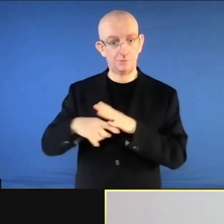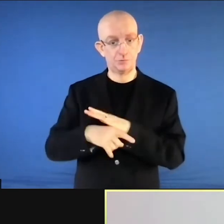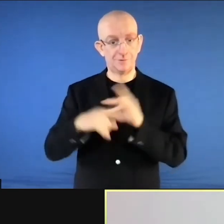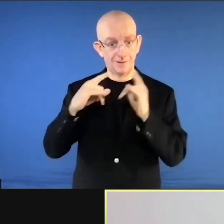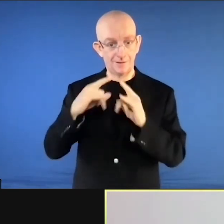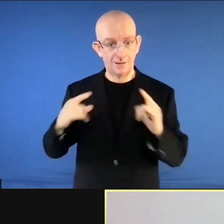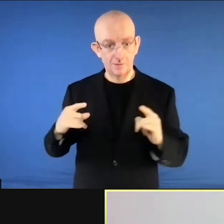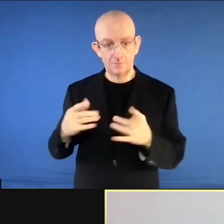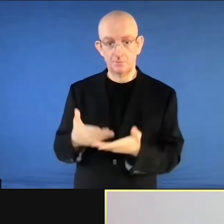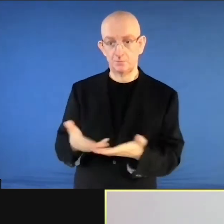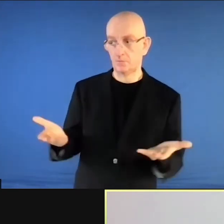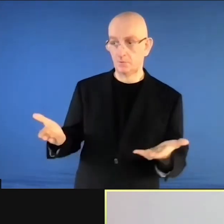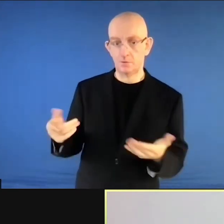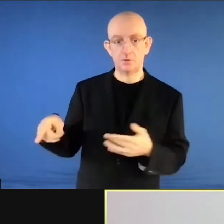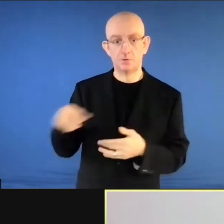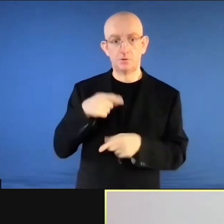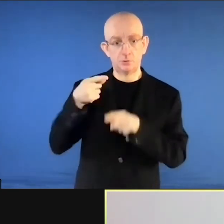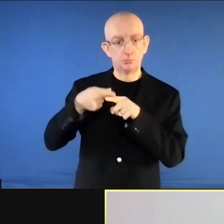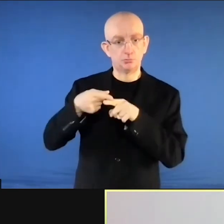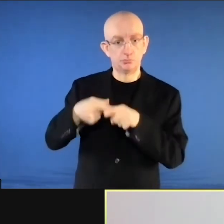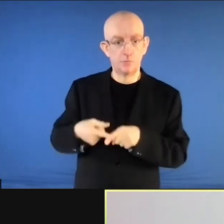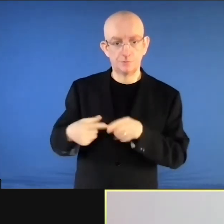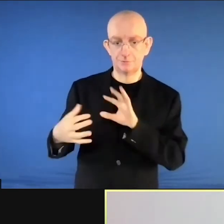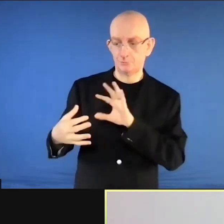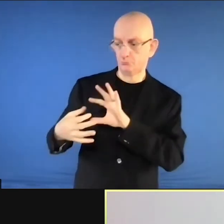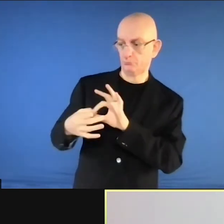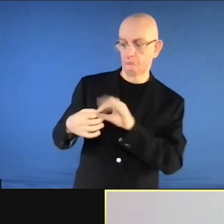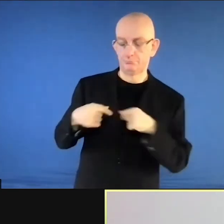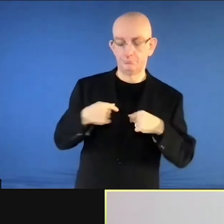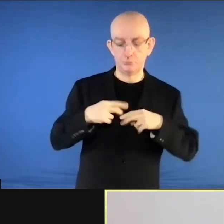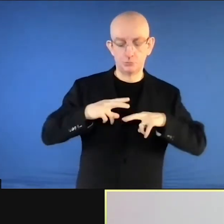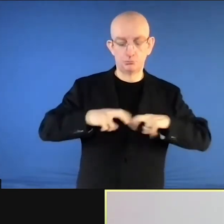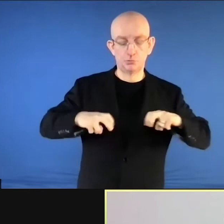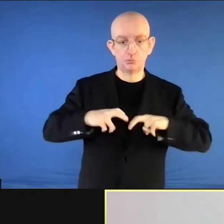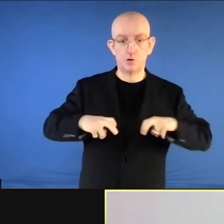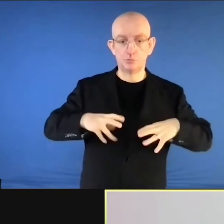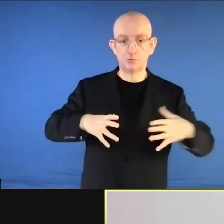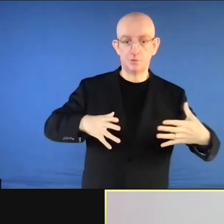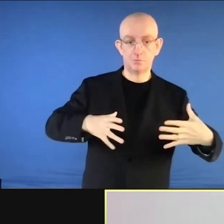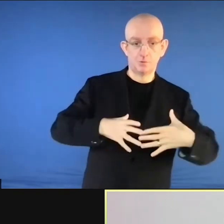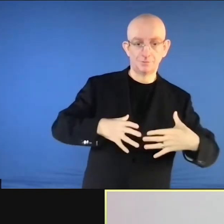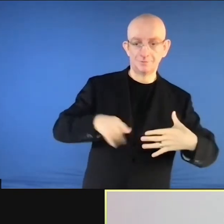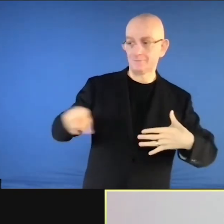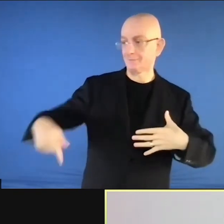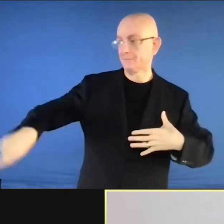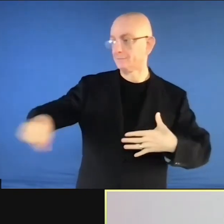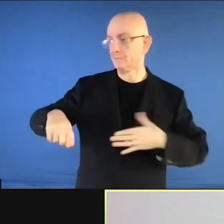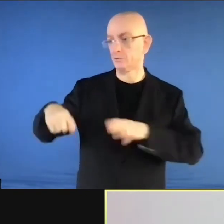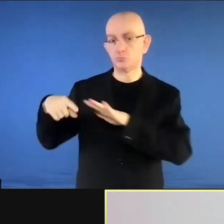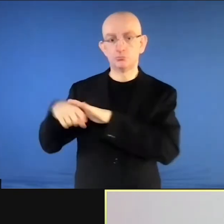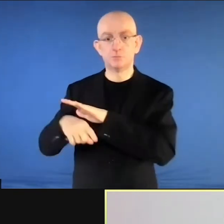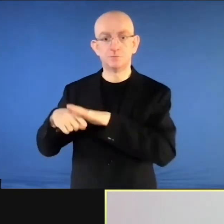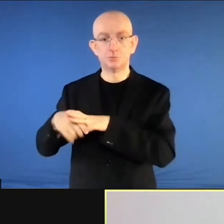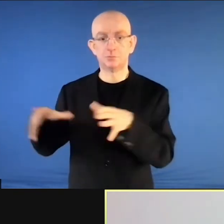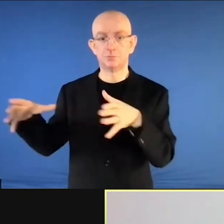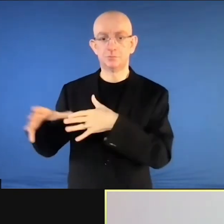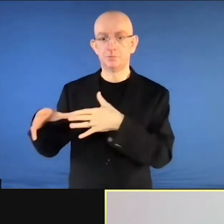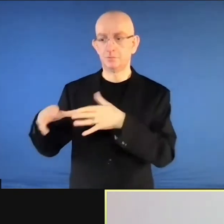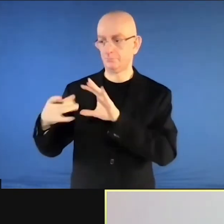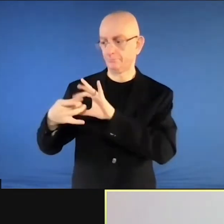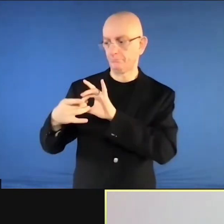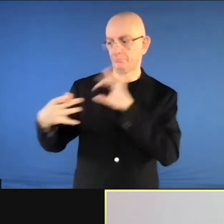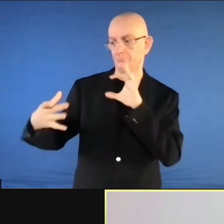themselves, because several times many people had come to either Dadaab or Kakuma or refugee camps